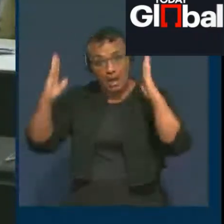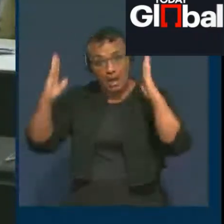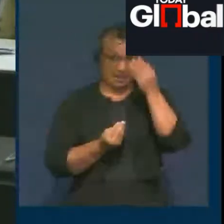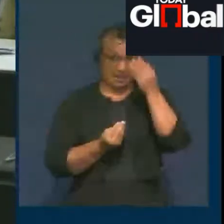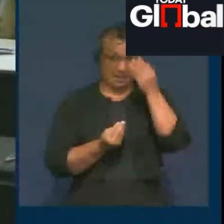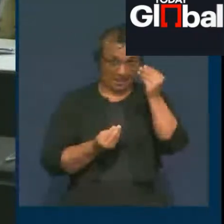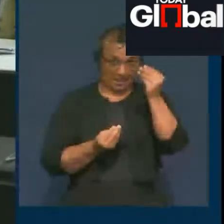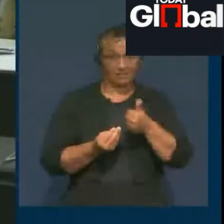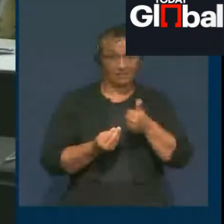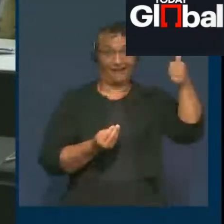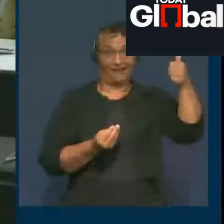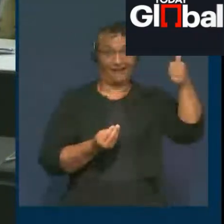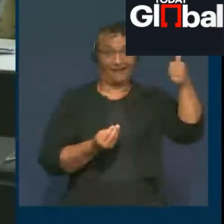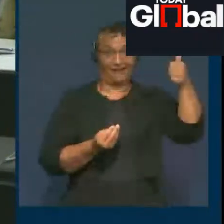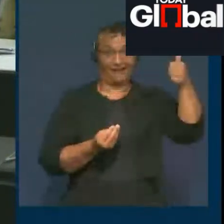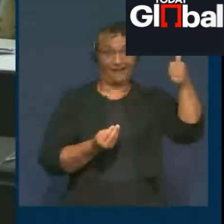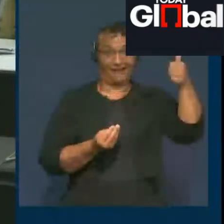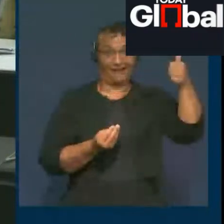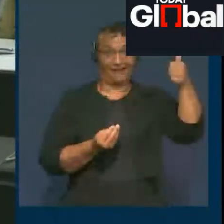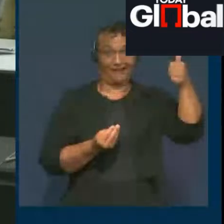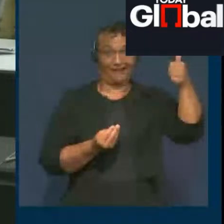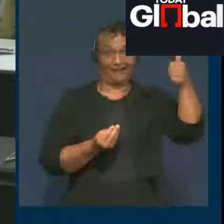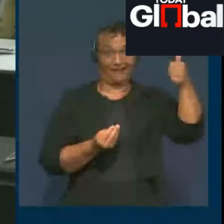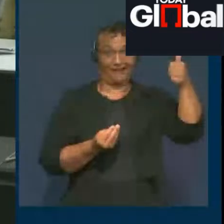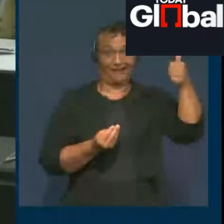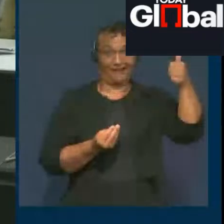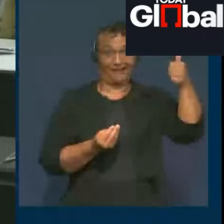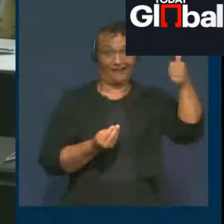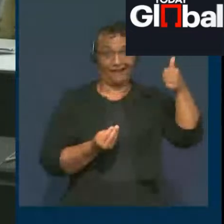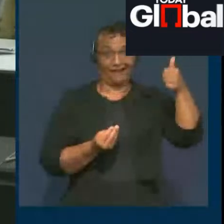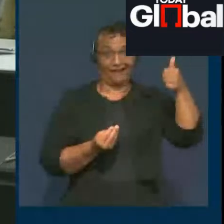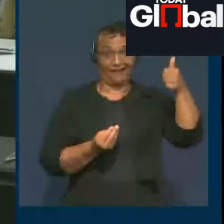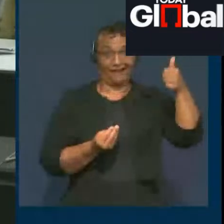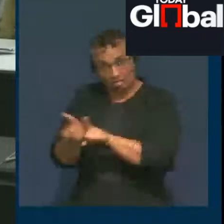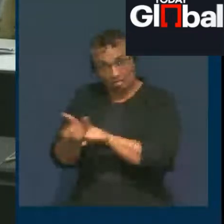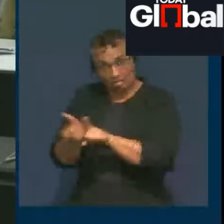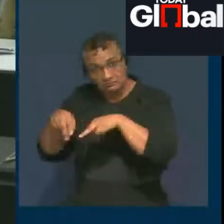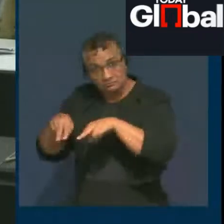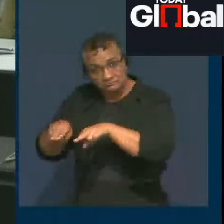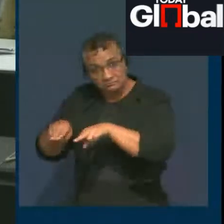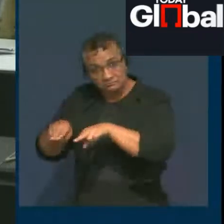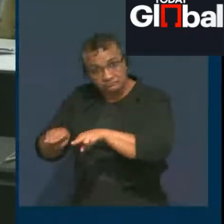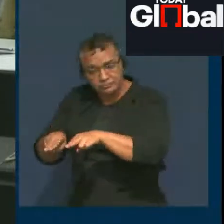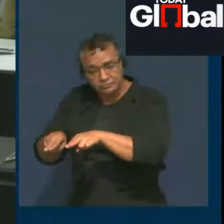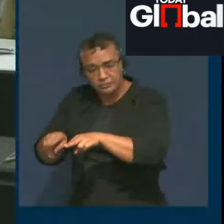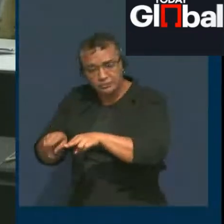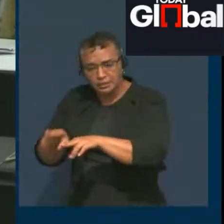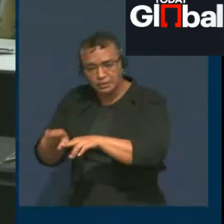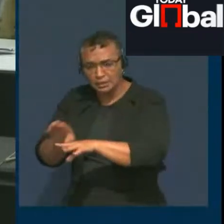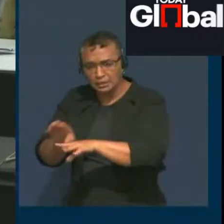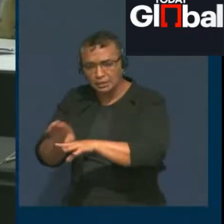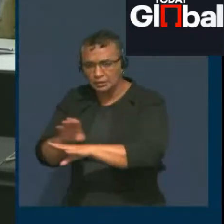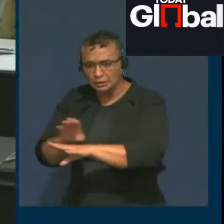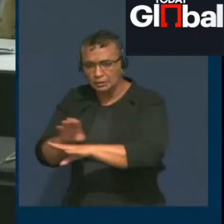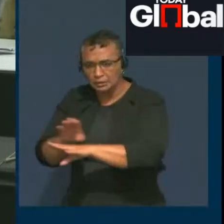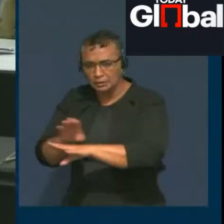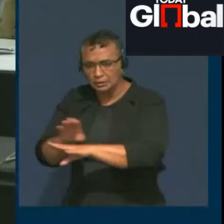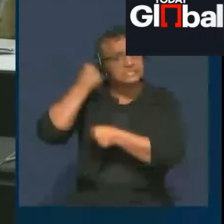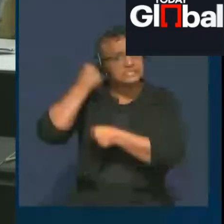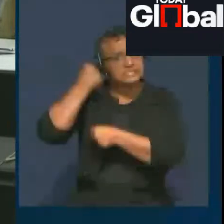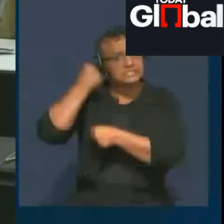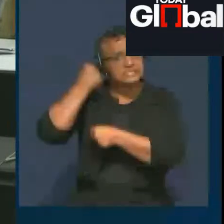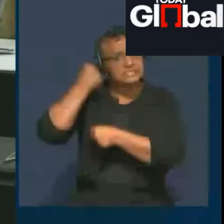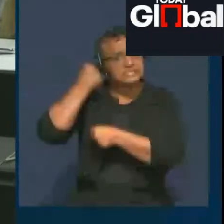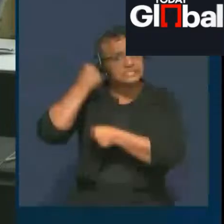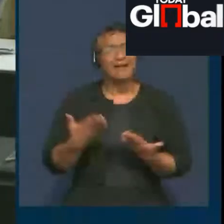relations. So here we're talking about the death penalty which is applied. And I would like to ask a question here.